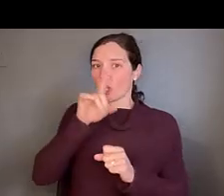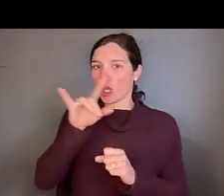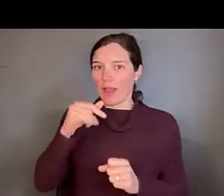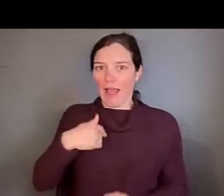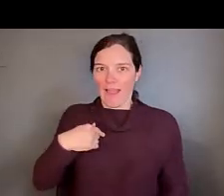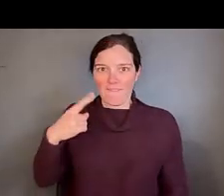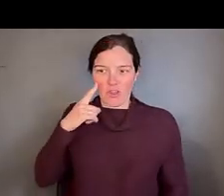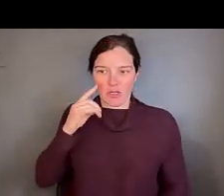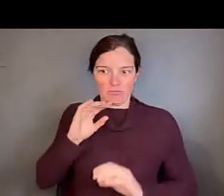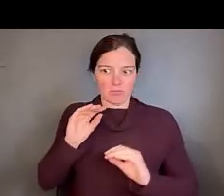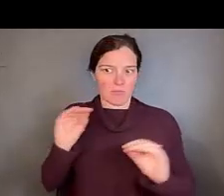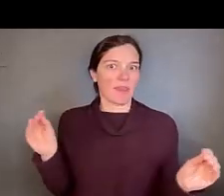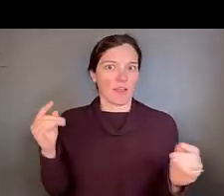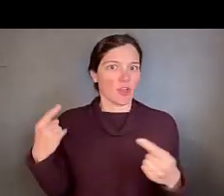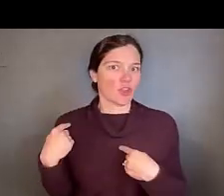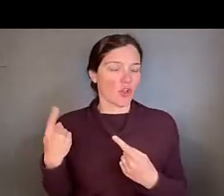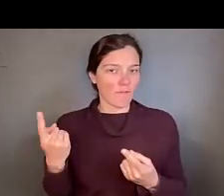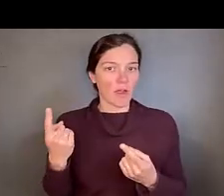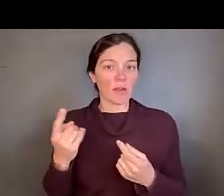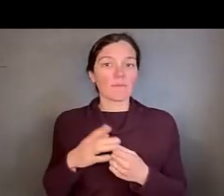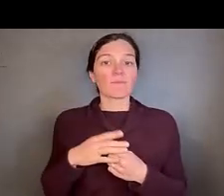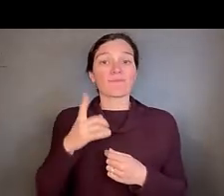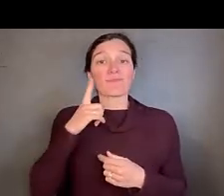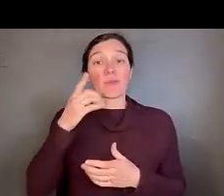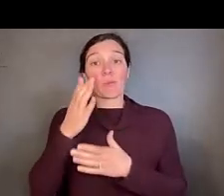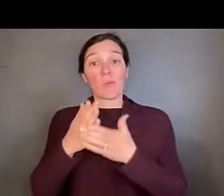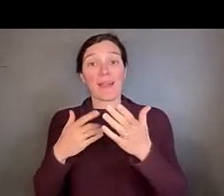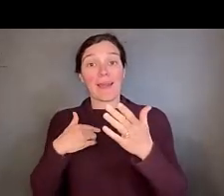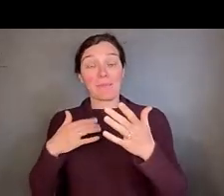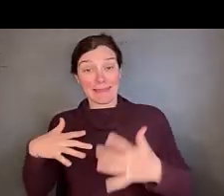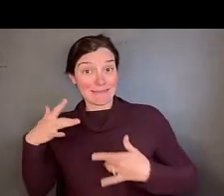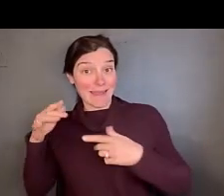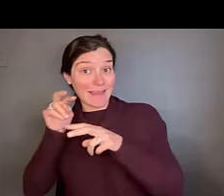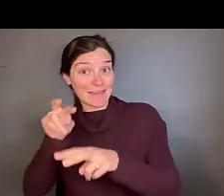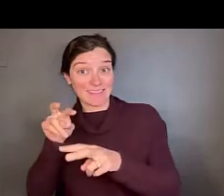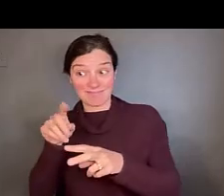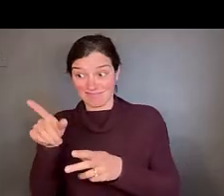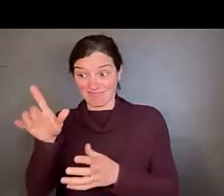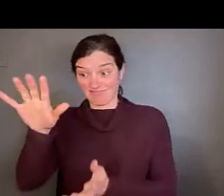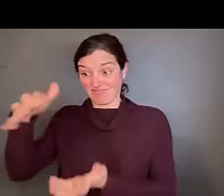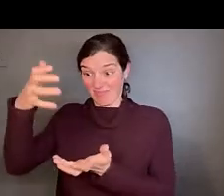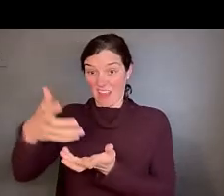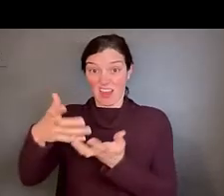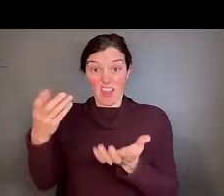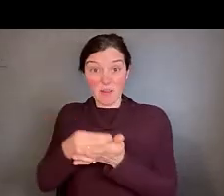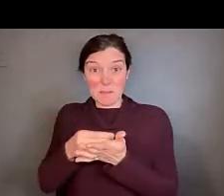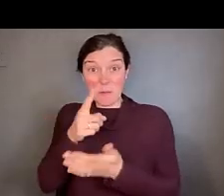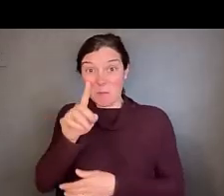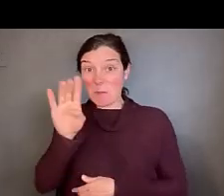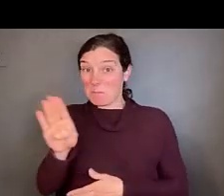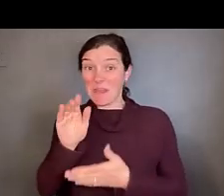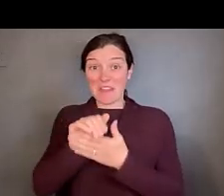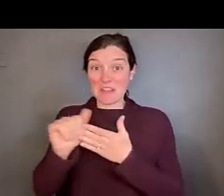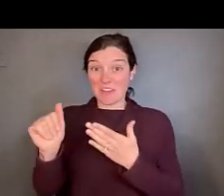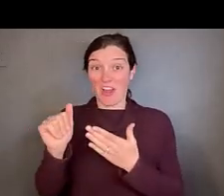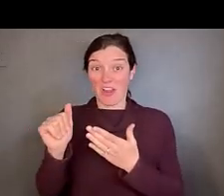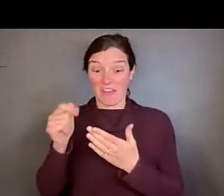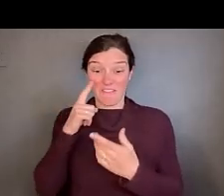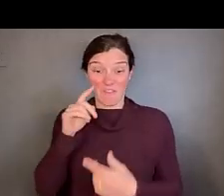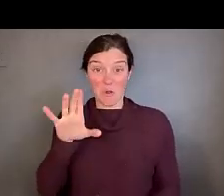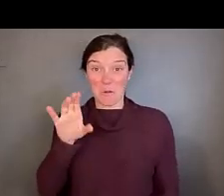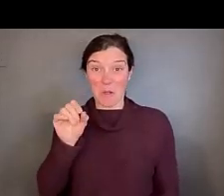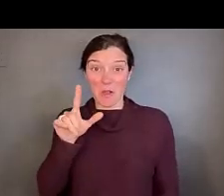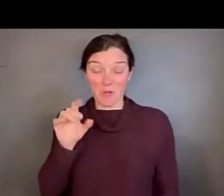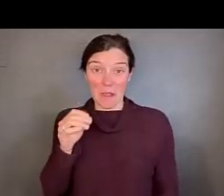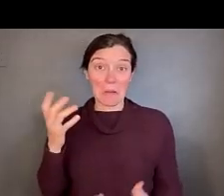that from anybody yet. In terms of what I'm excited about, it's a lot of money. It's $1 billion coming to Colorado.